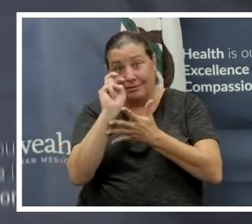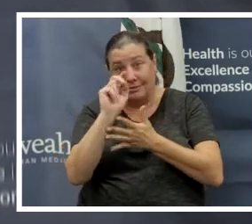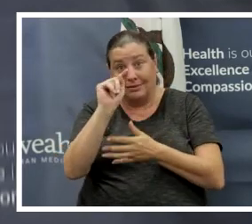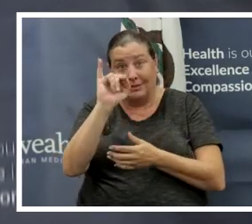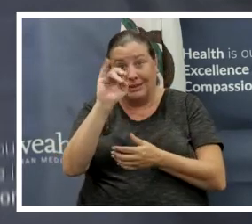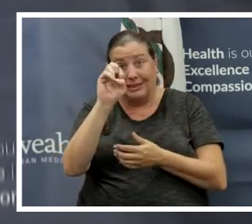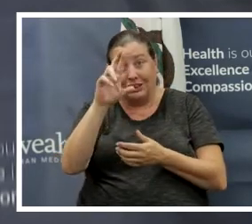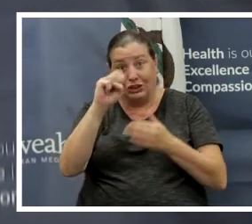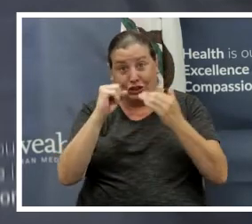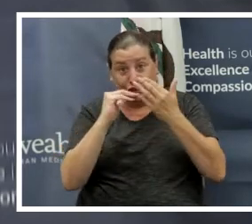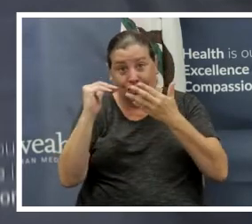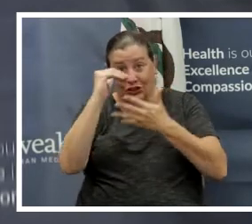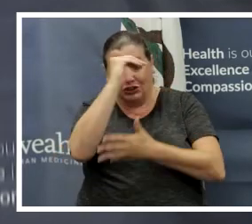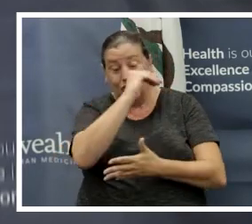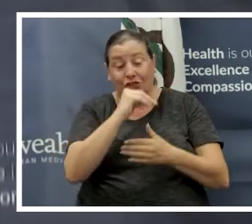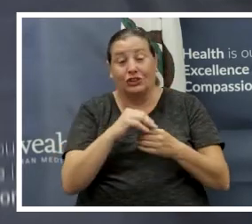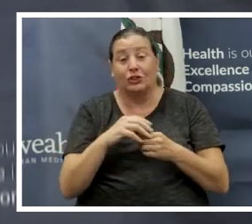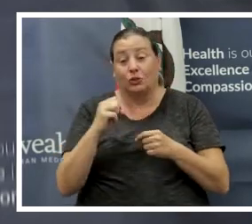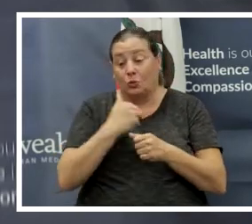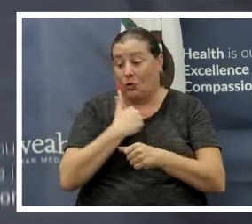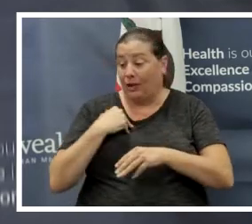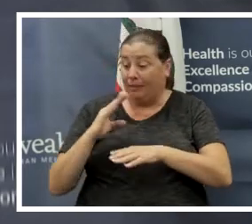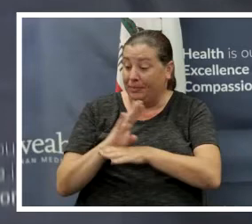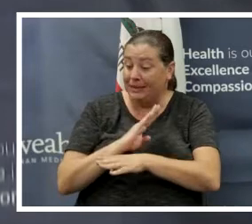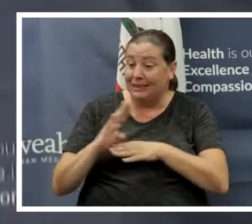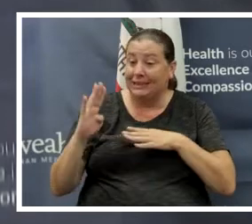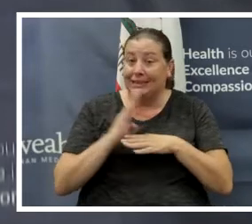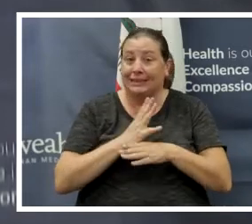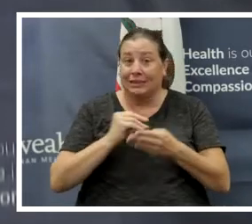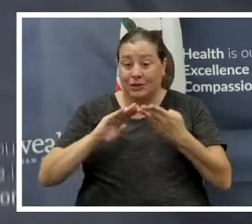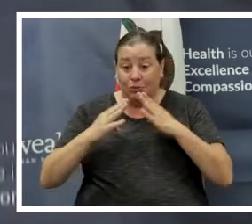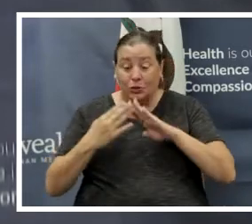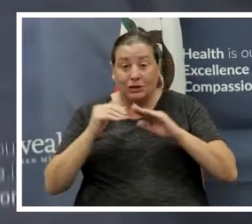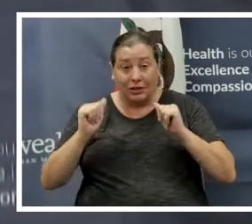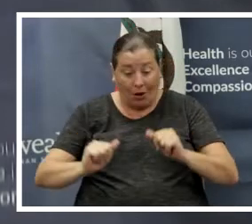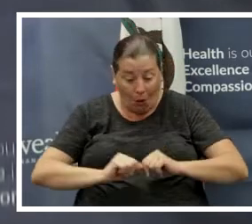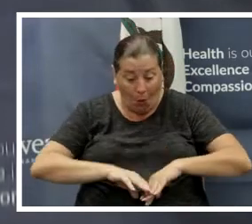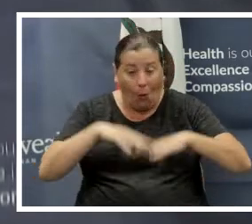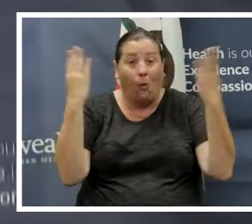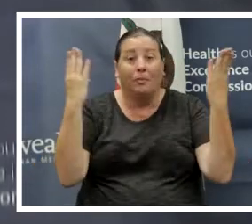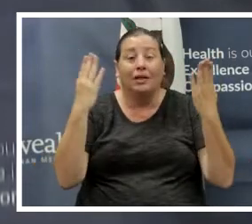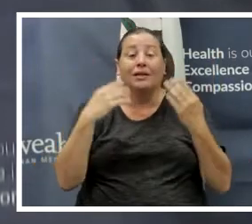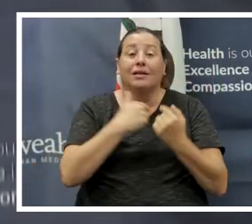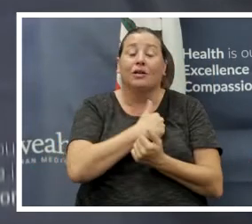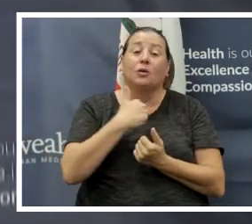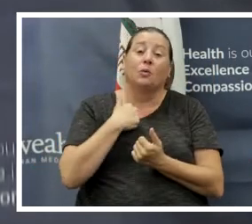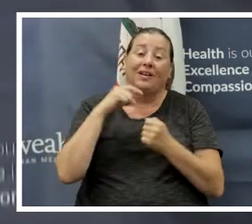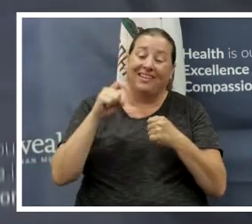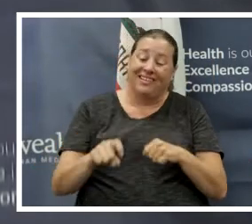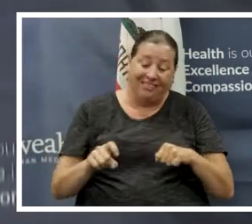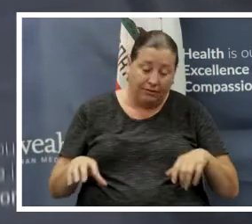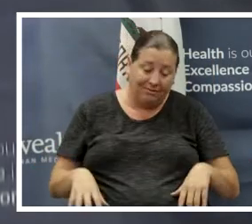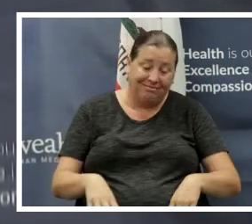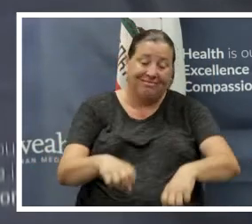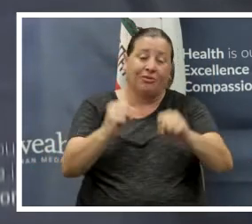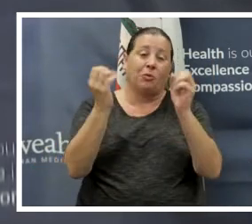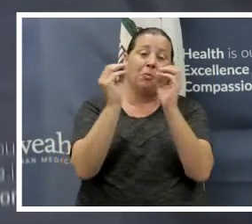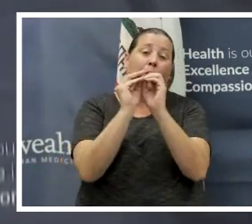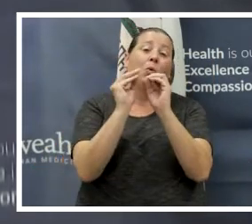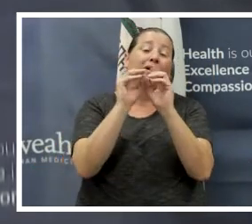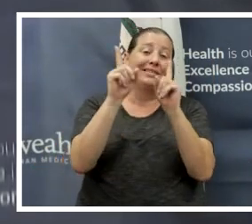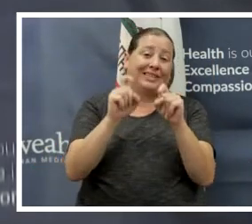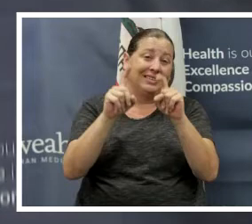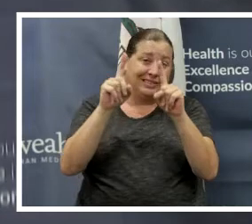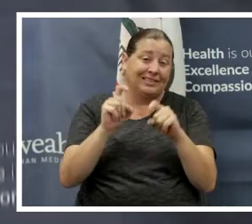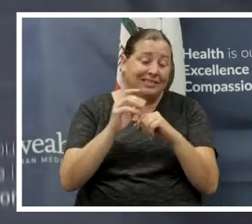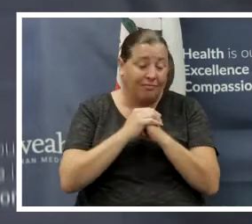where our businesses and our society can open, we have to do a lot more testing, and we're really